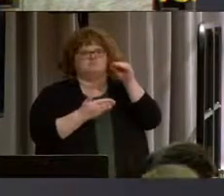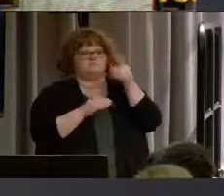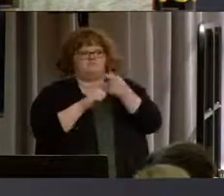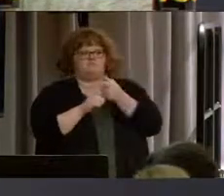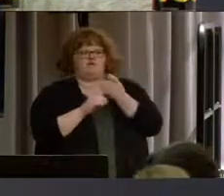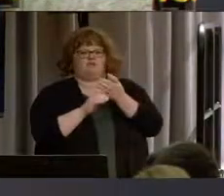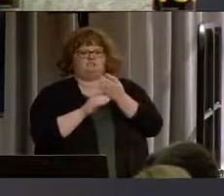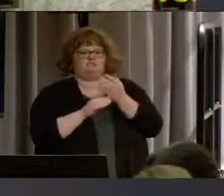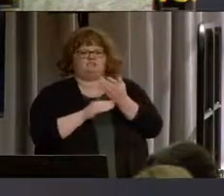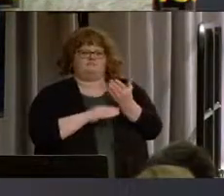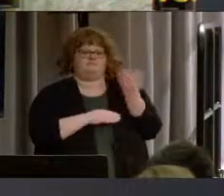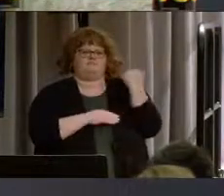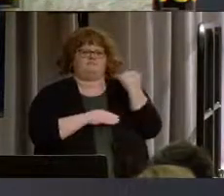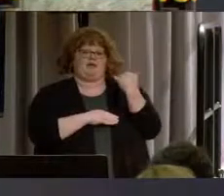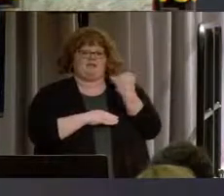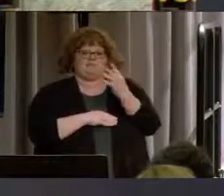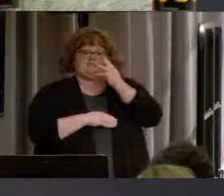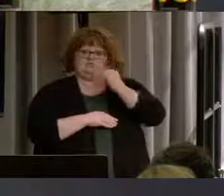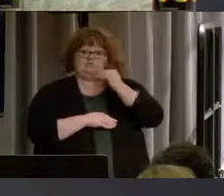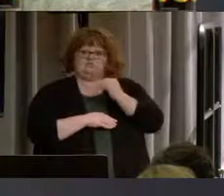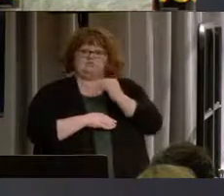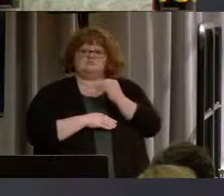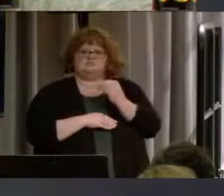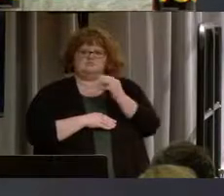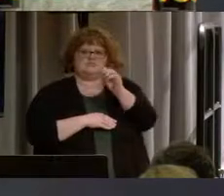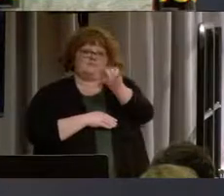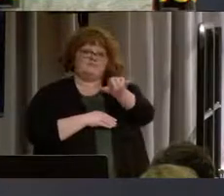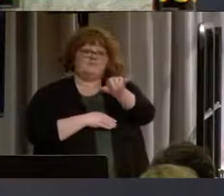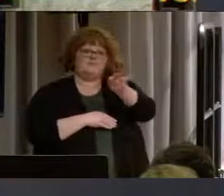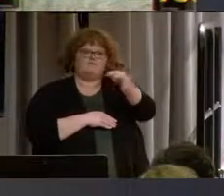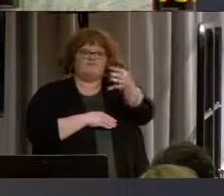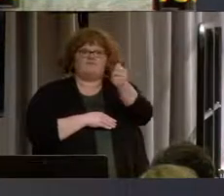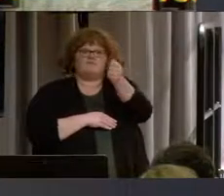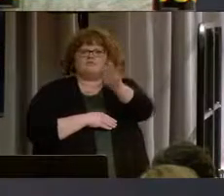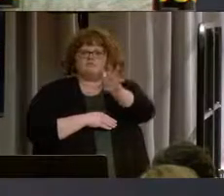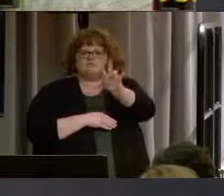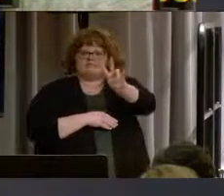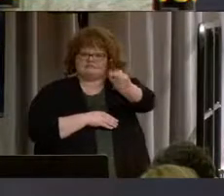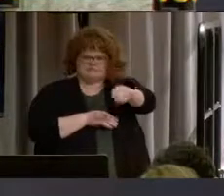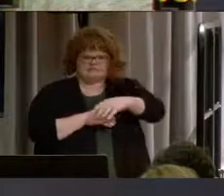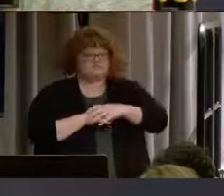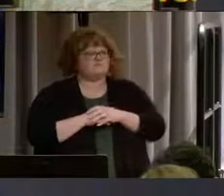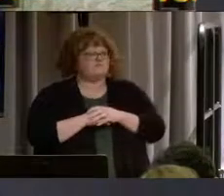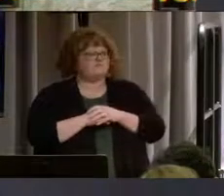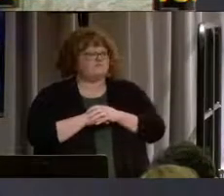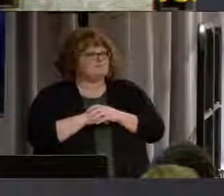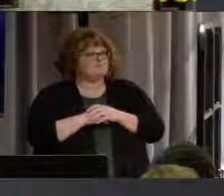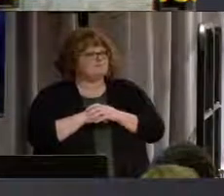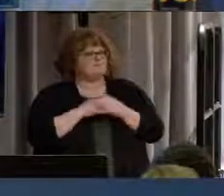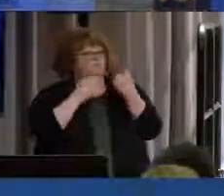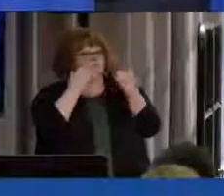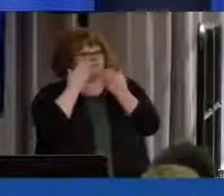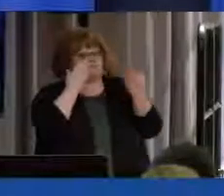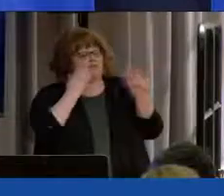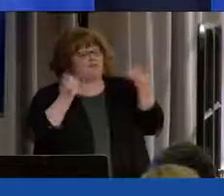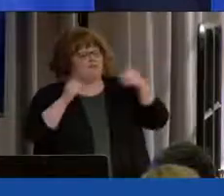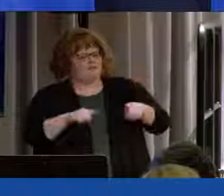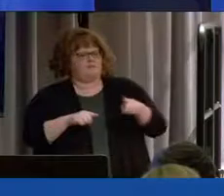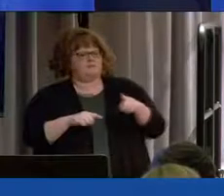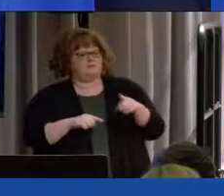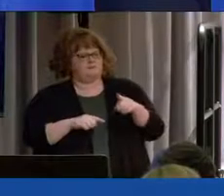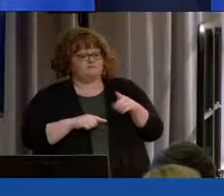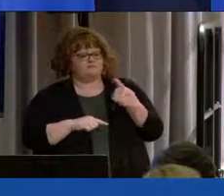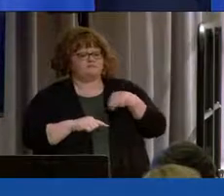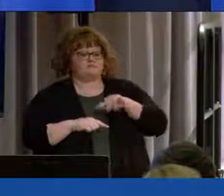experience of May 4th, 1970. And so one of the things that we have done is to dedicate